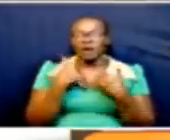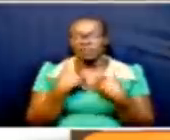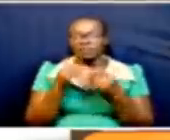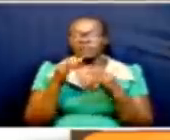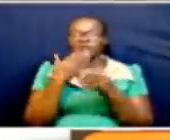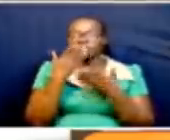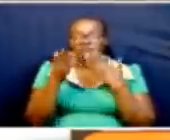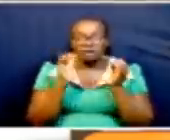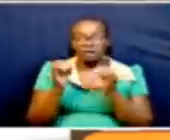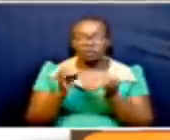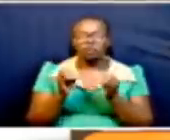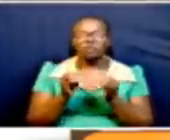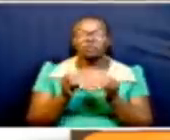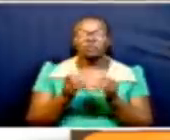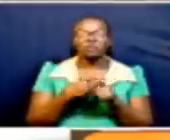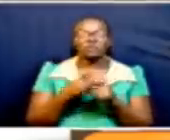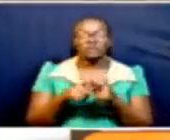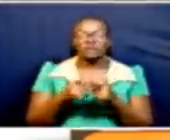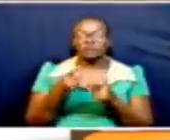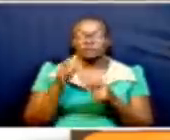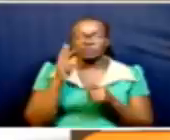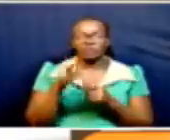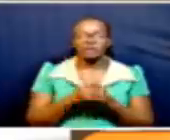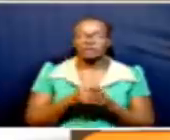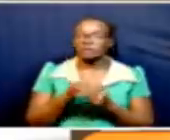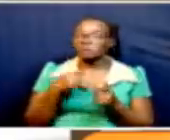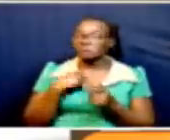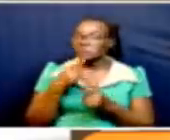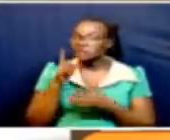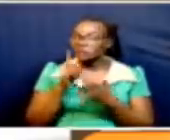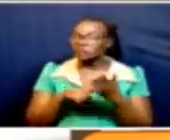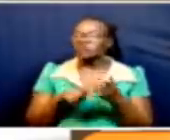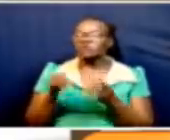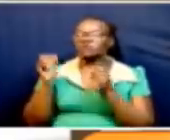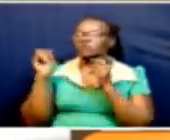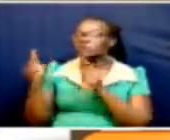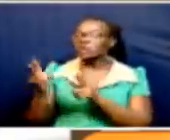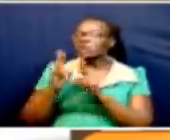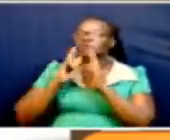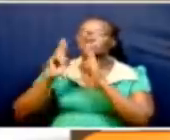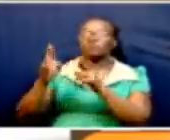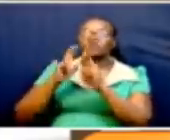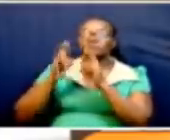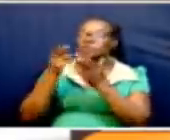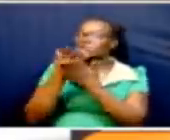pay. You know what I tell them? Yeah. Do it. Report even to hell.